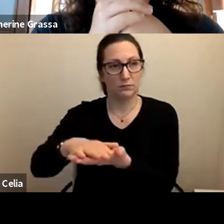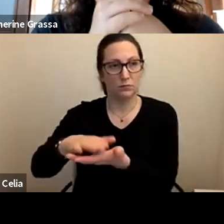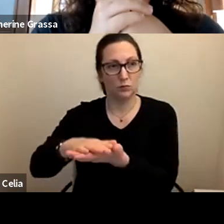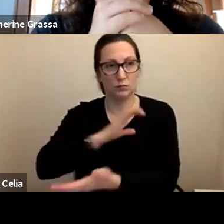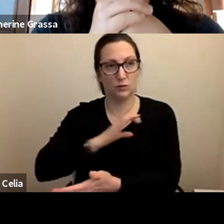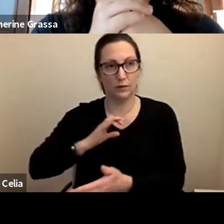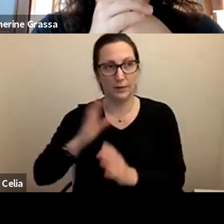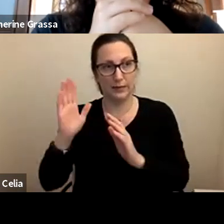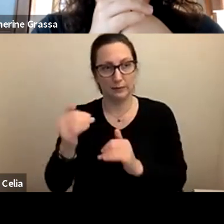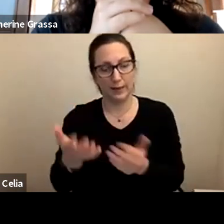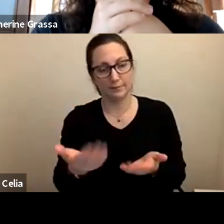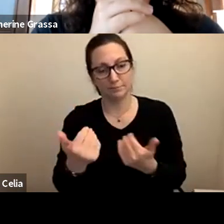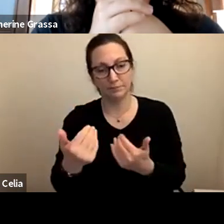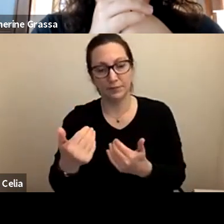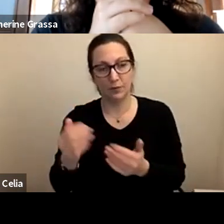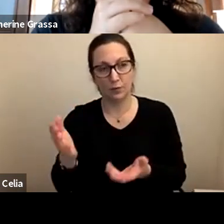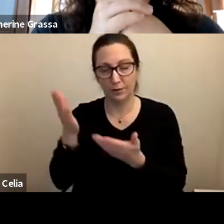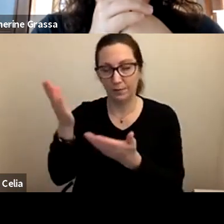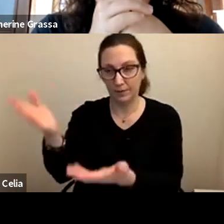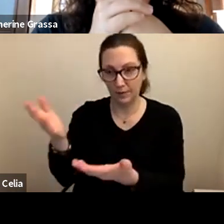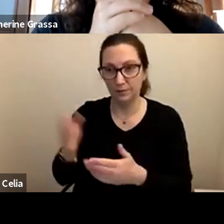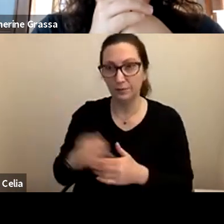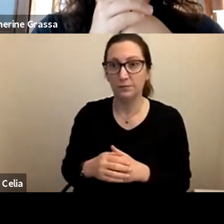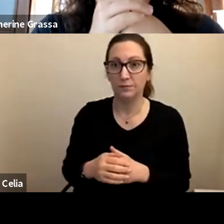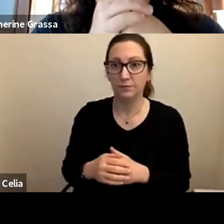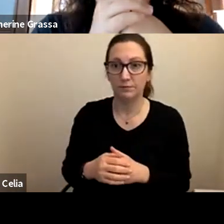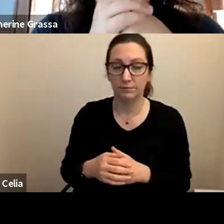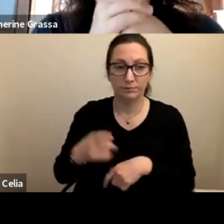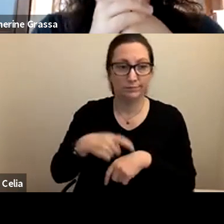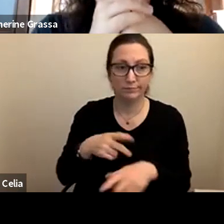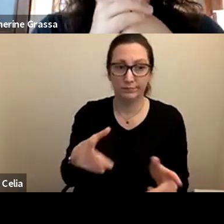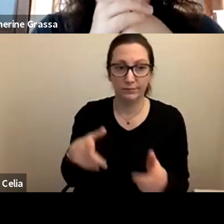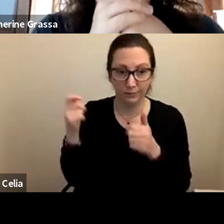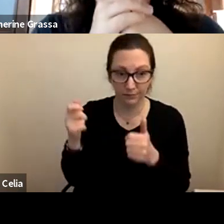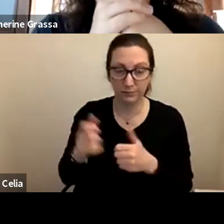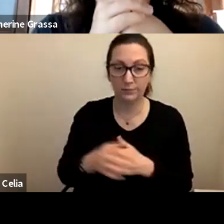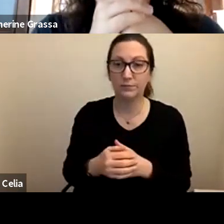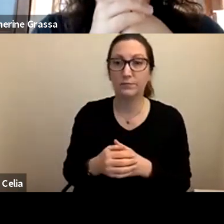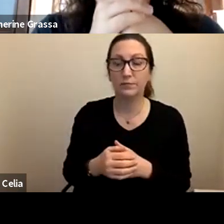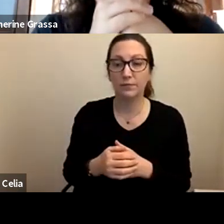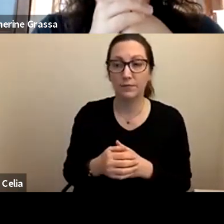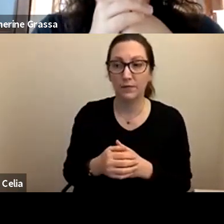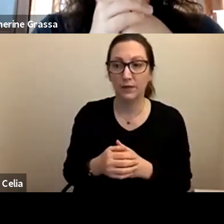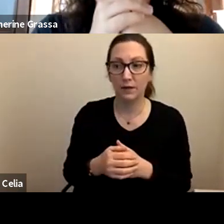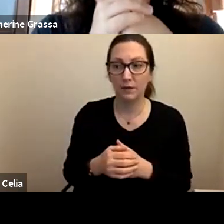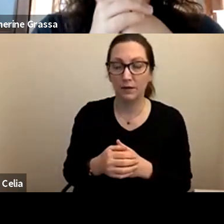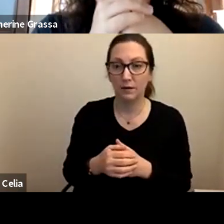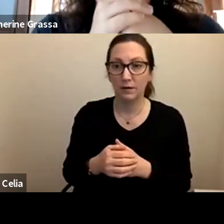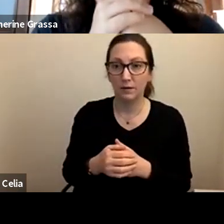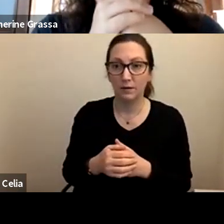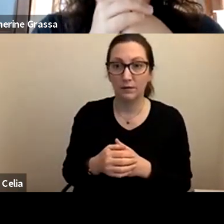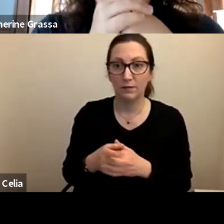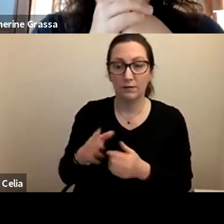recommendation. That's not a lot of time. And particularly if they're going to vote